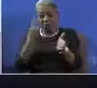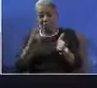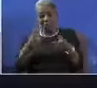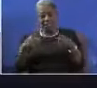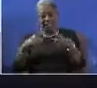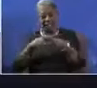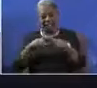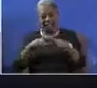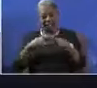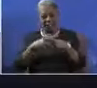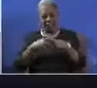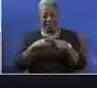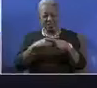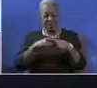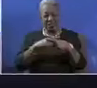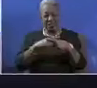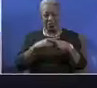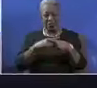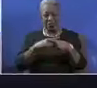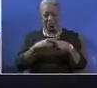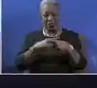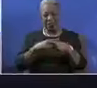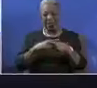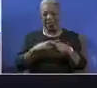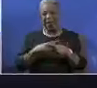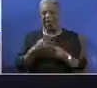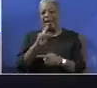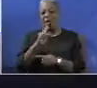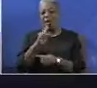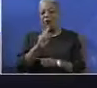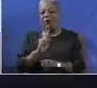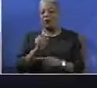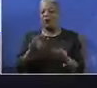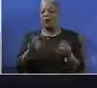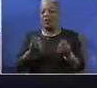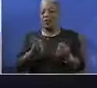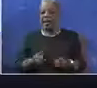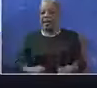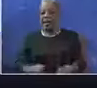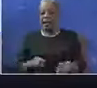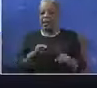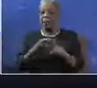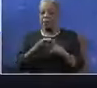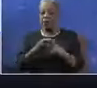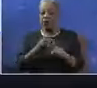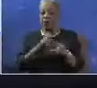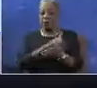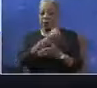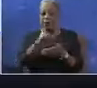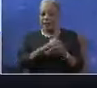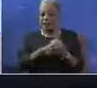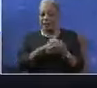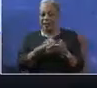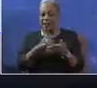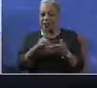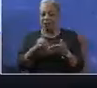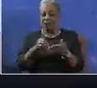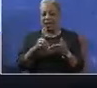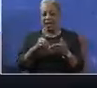and edits what really took place from a divine perspective. There's an edit that takes